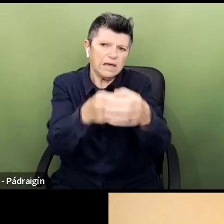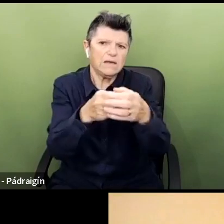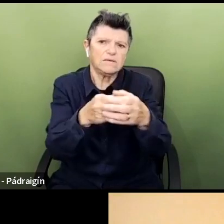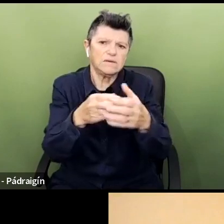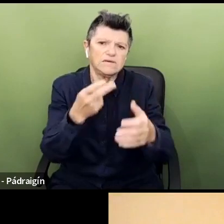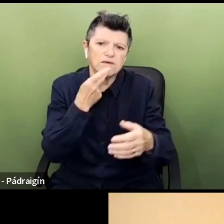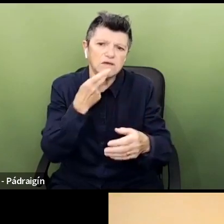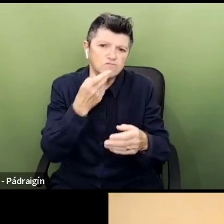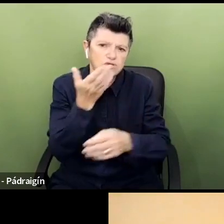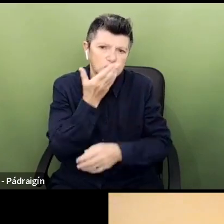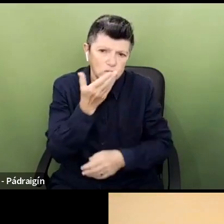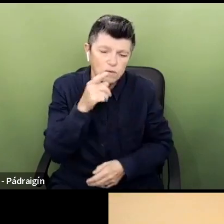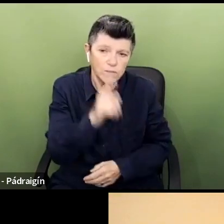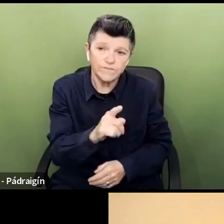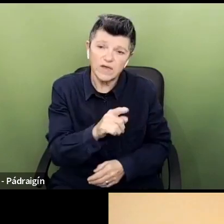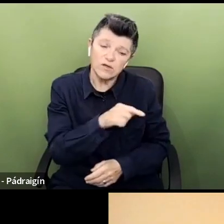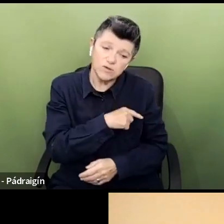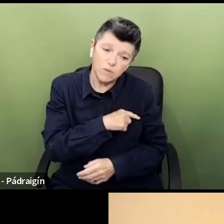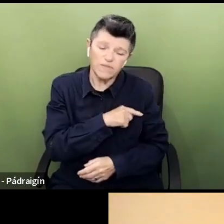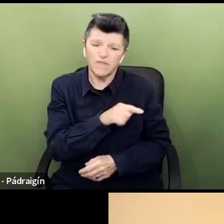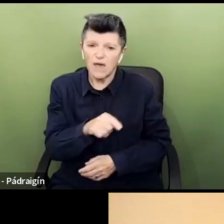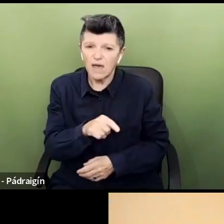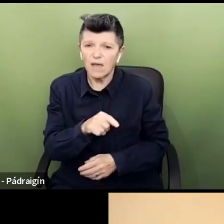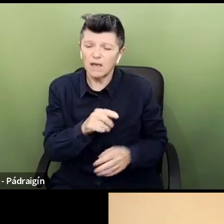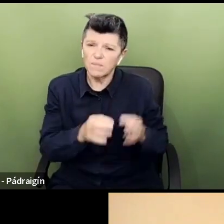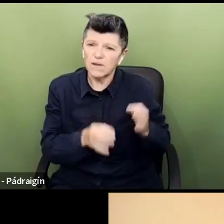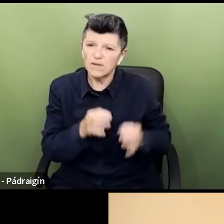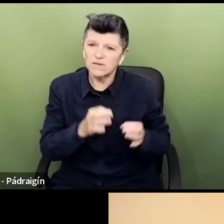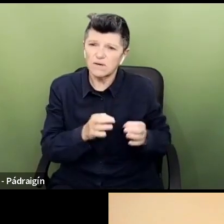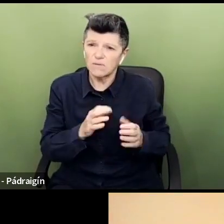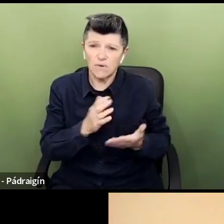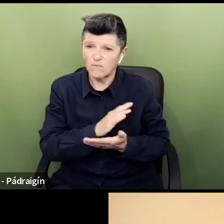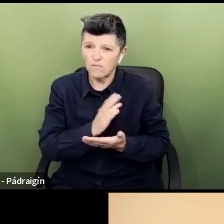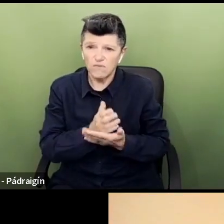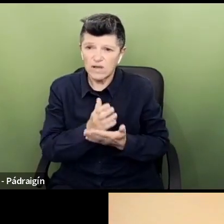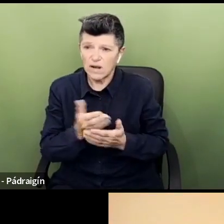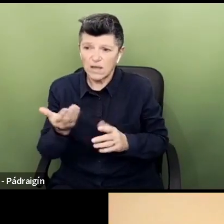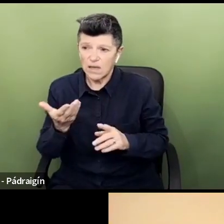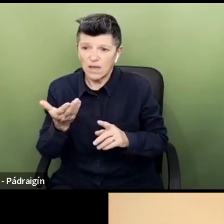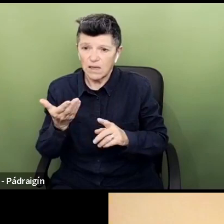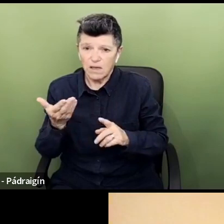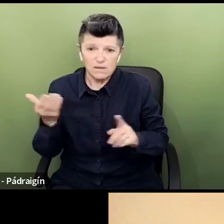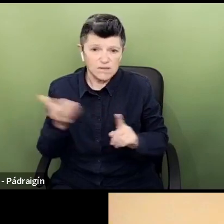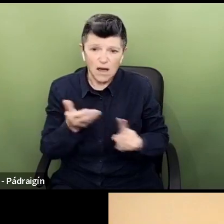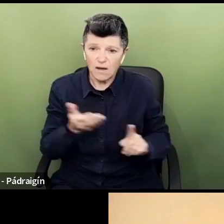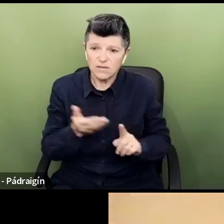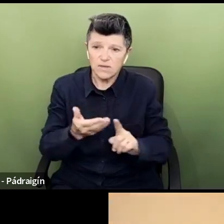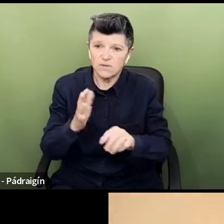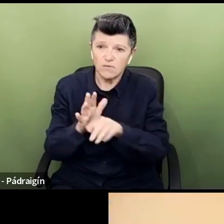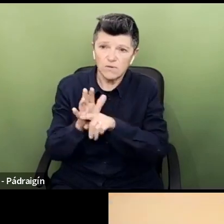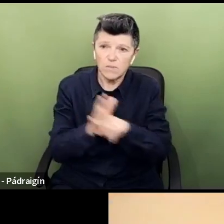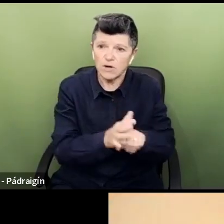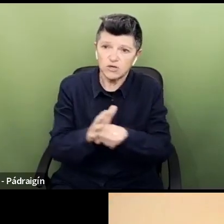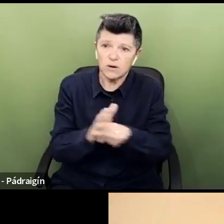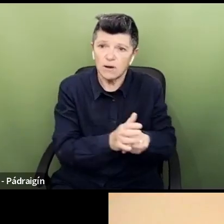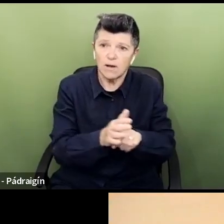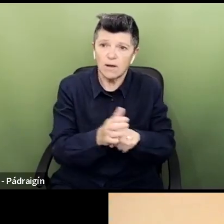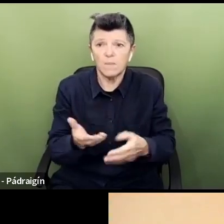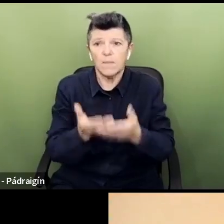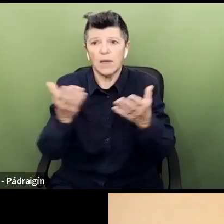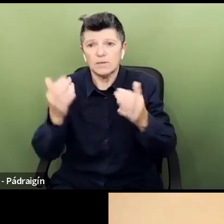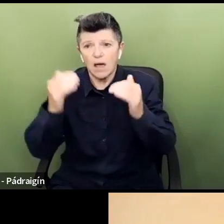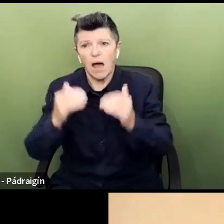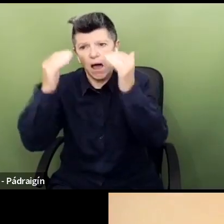were politically not very targeted by repressions compared to high-profile aristocrats, for